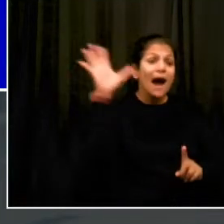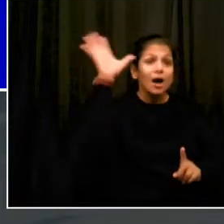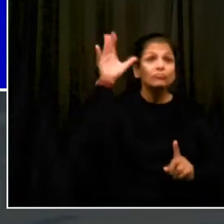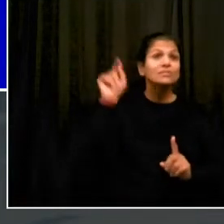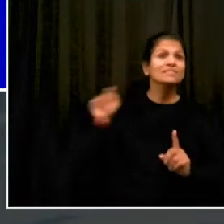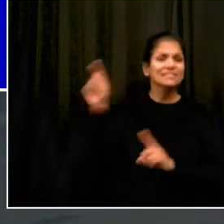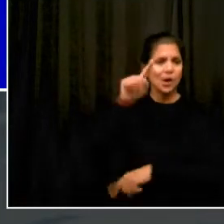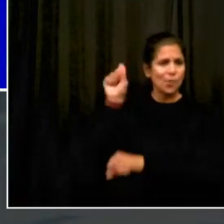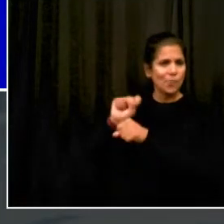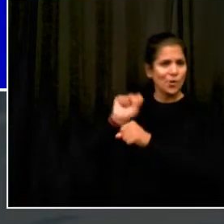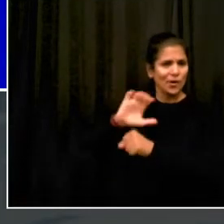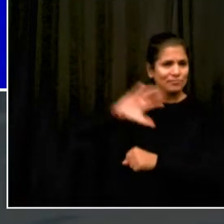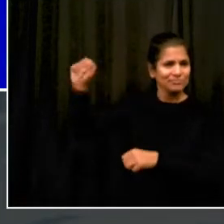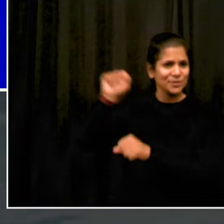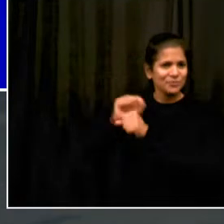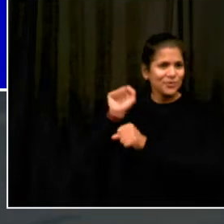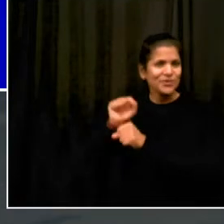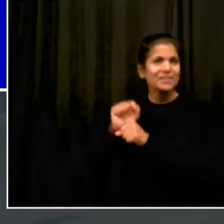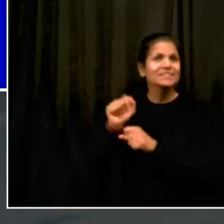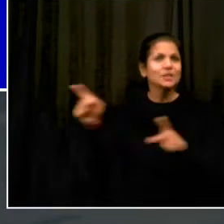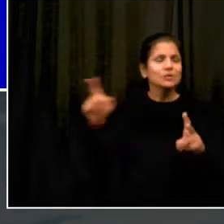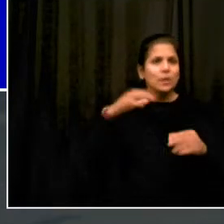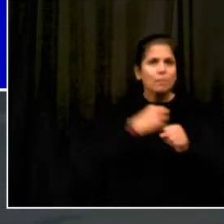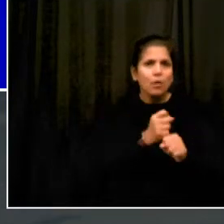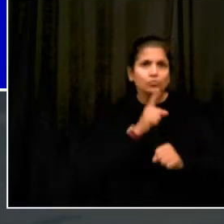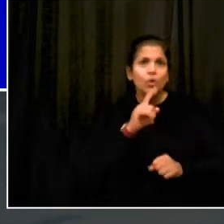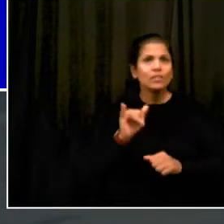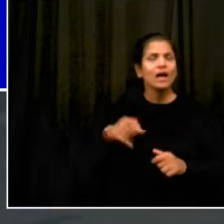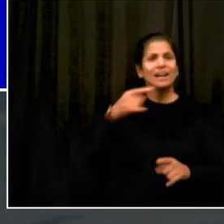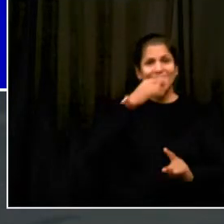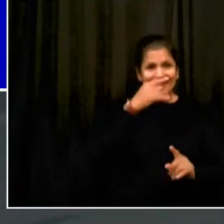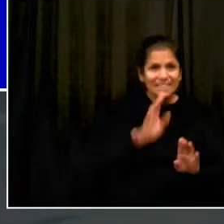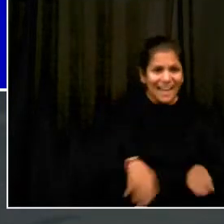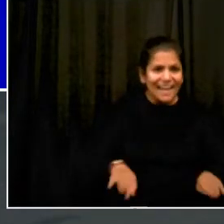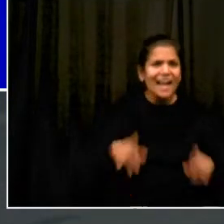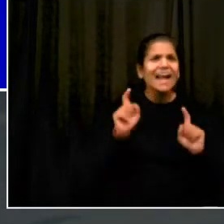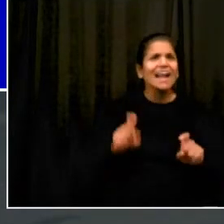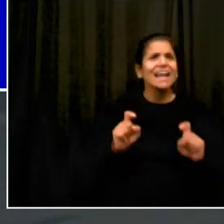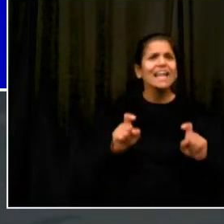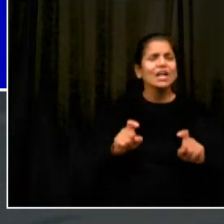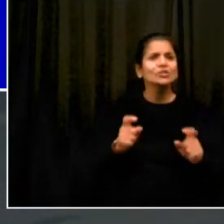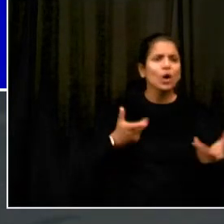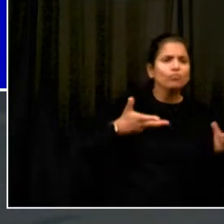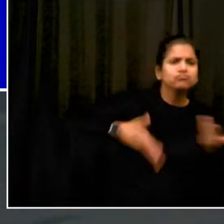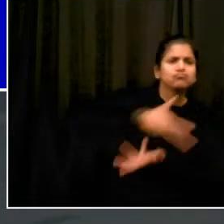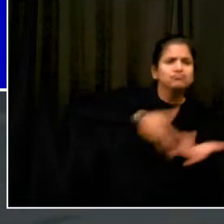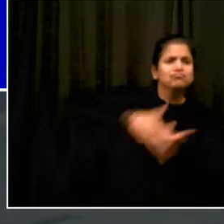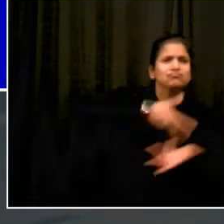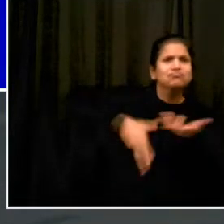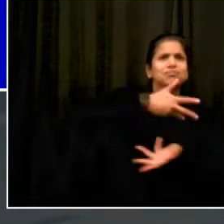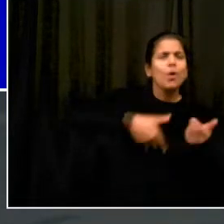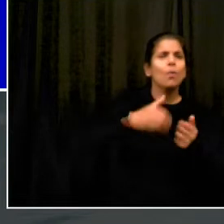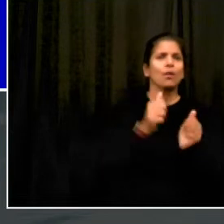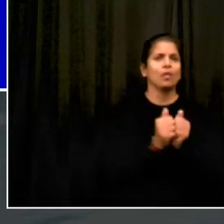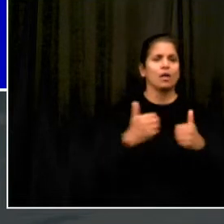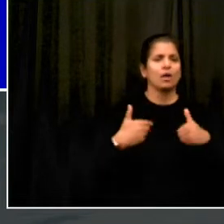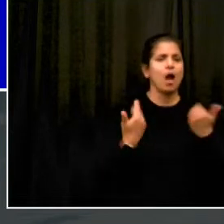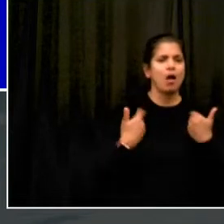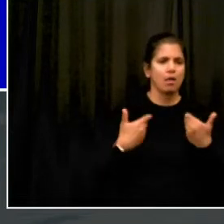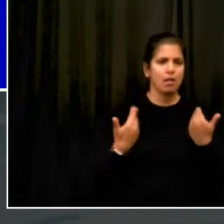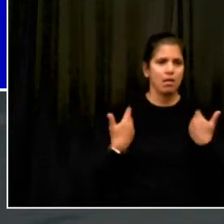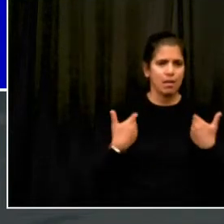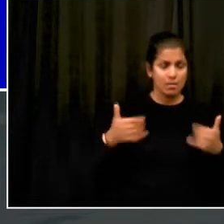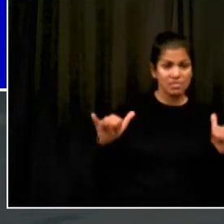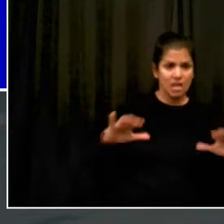but also in terms of how parents juggle all the challenges in their life. And then District 75. We have a little bit of